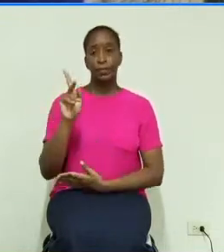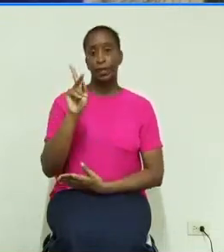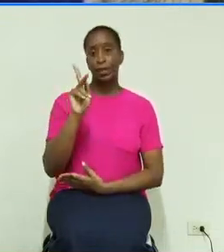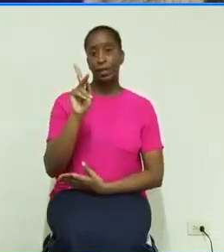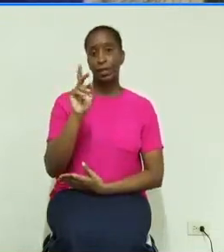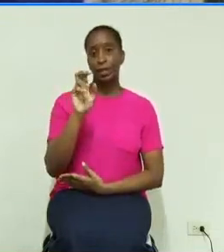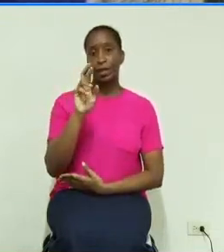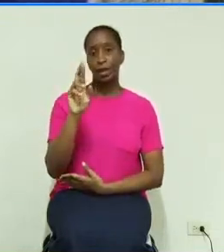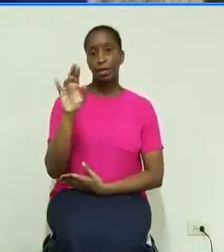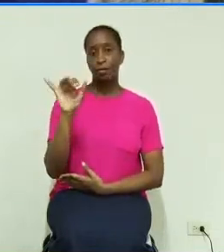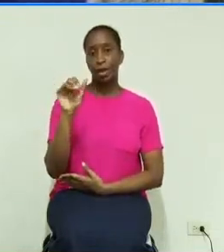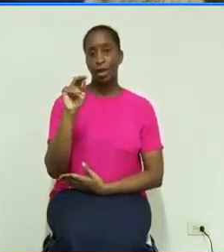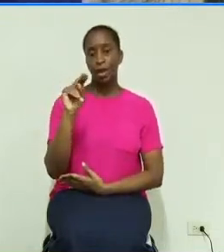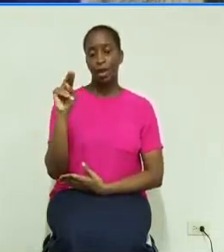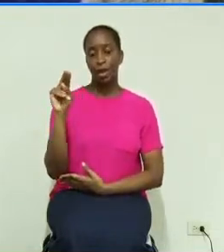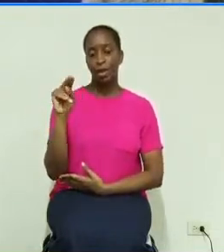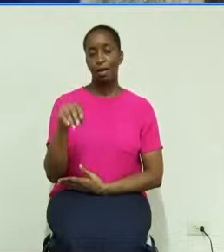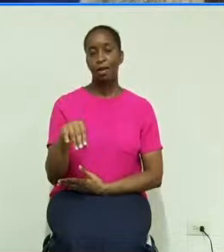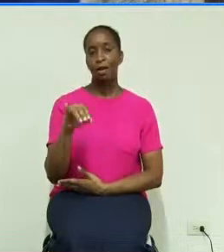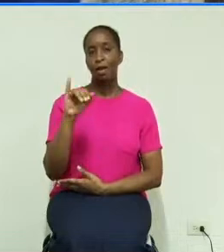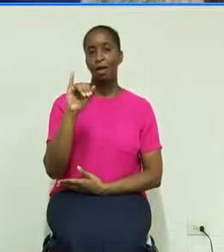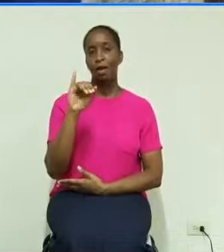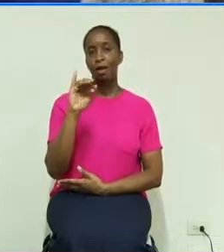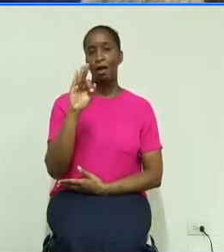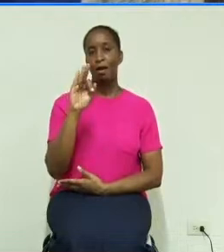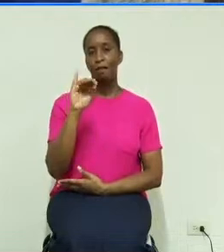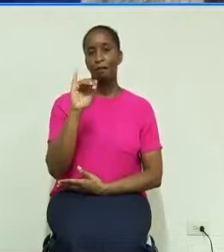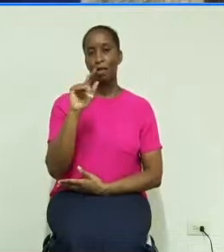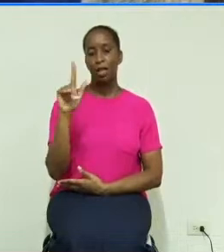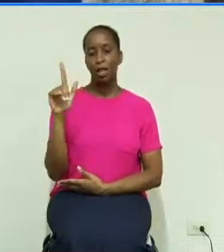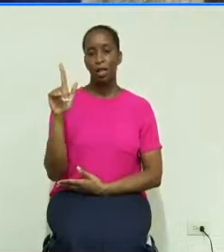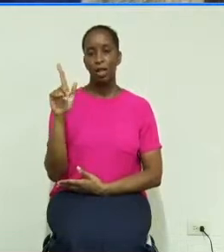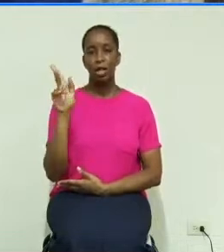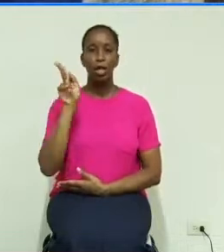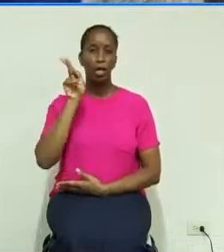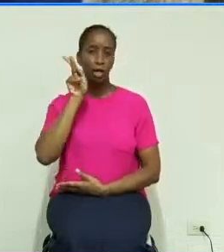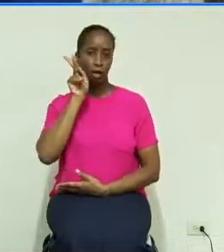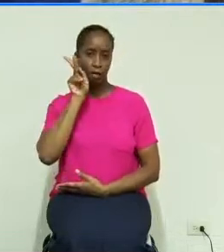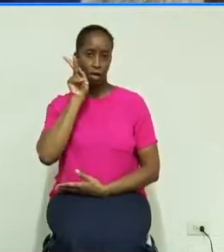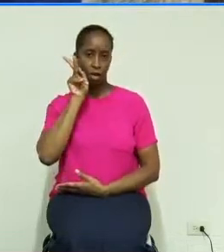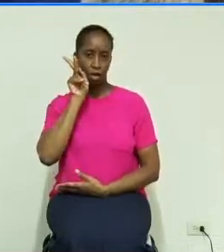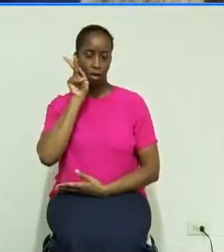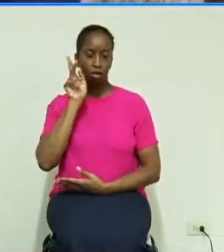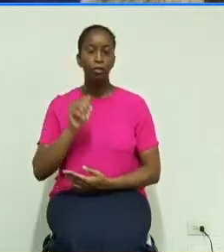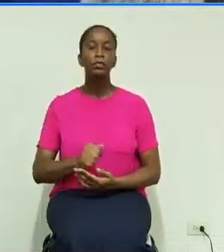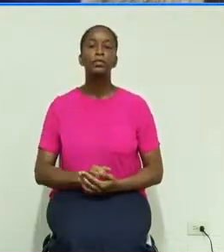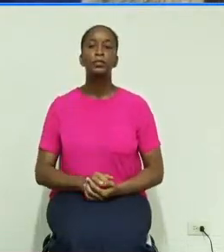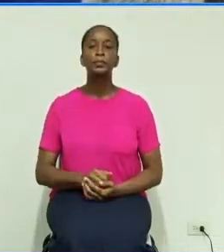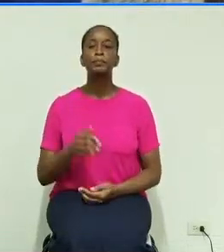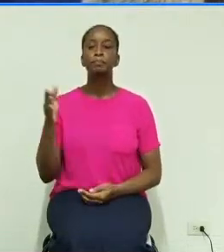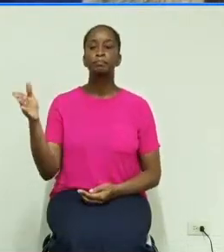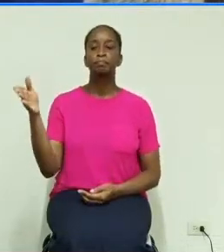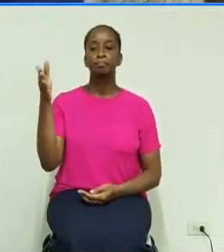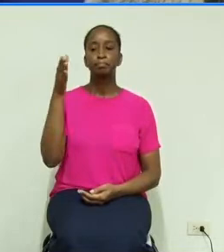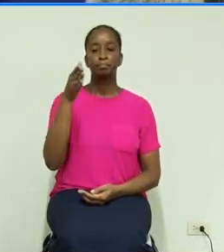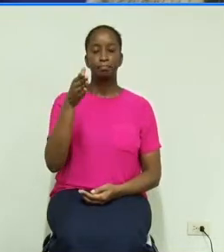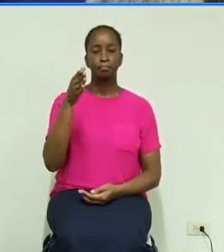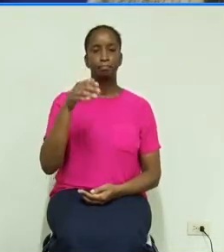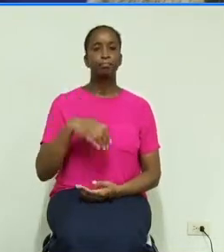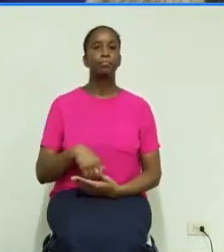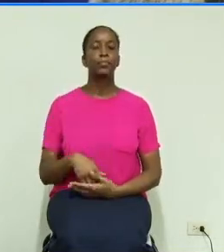will move to Dr. Springer for the more academic, or is that going to be a more